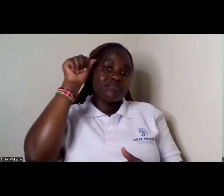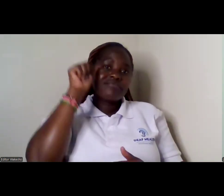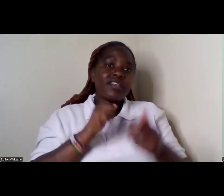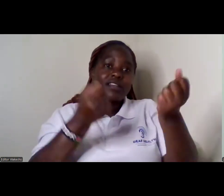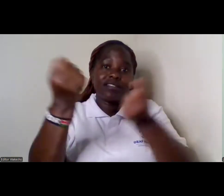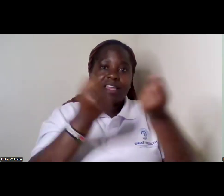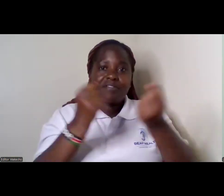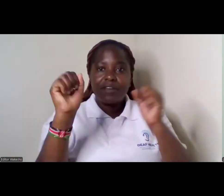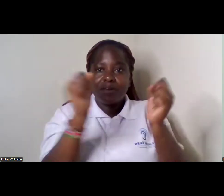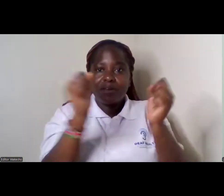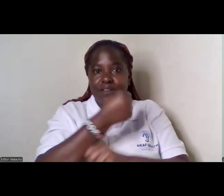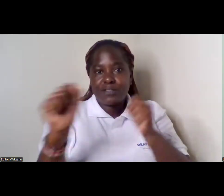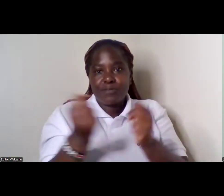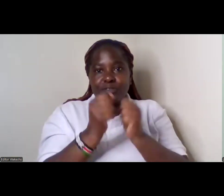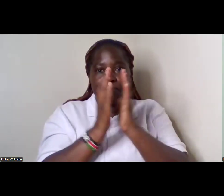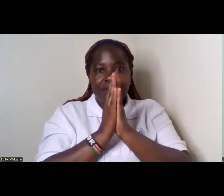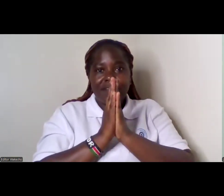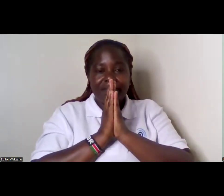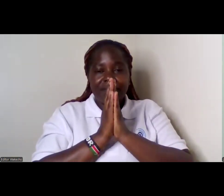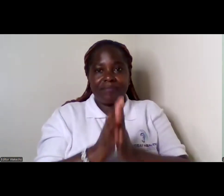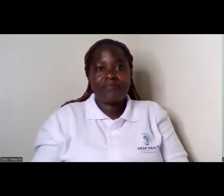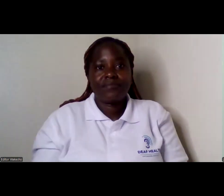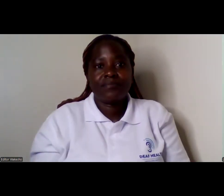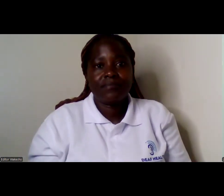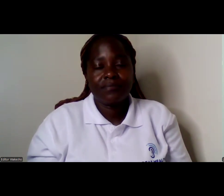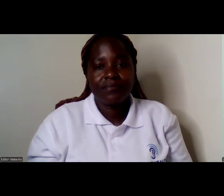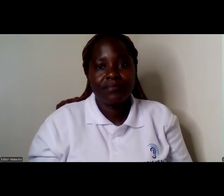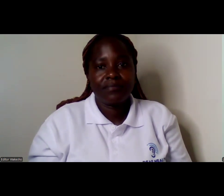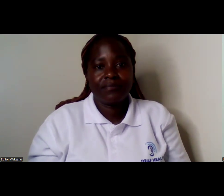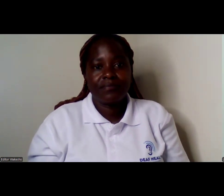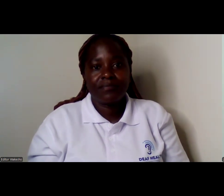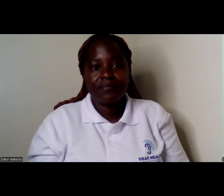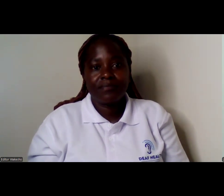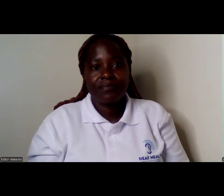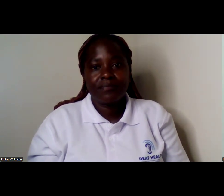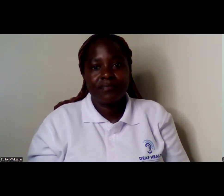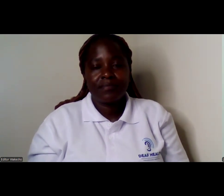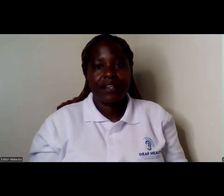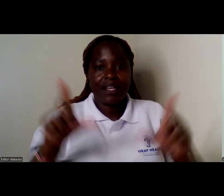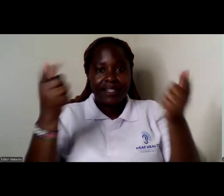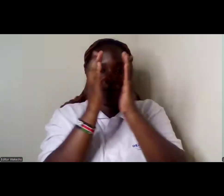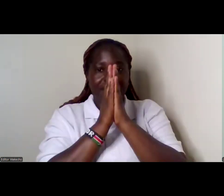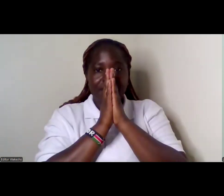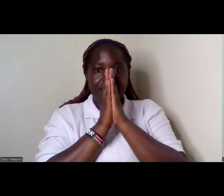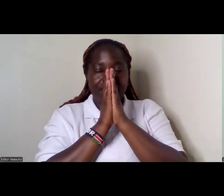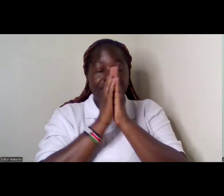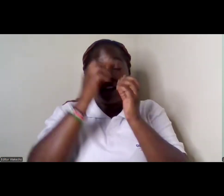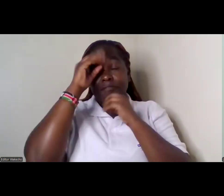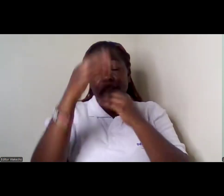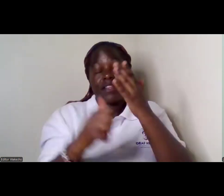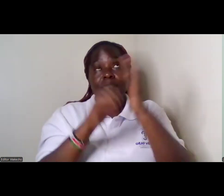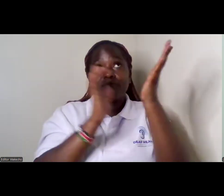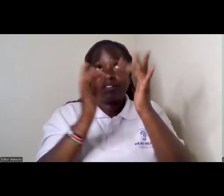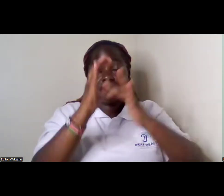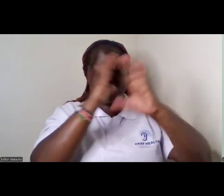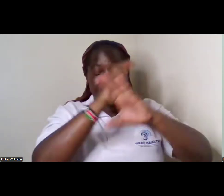Oh, okay. Sorry. It's okay. So we'll just pray, no problem. Okay, so let's believe and pray. Father, in the name of Jesus Christ,